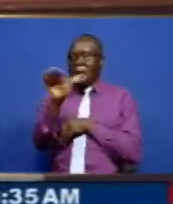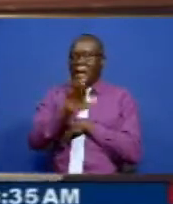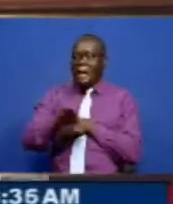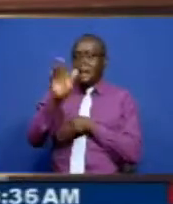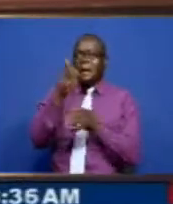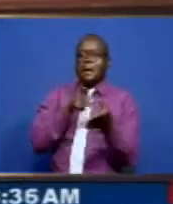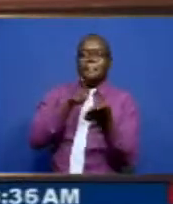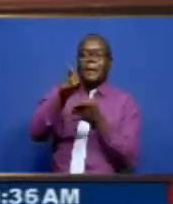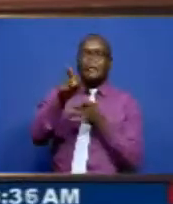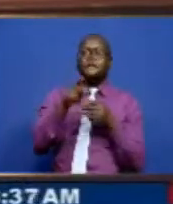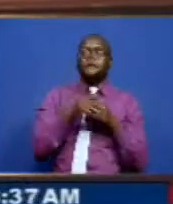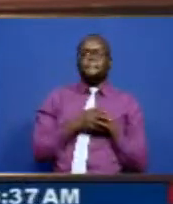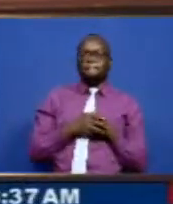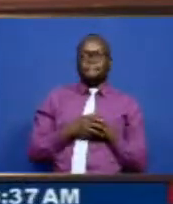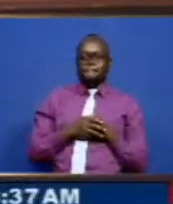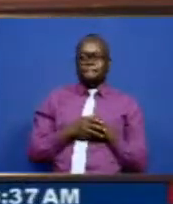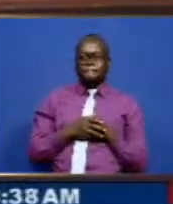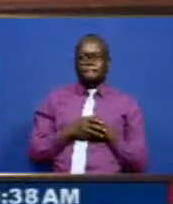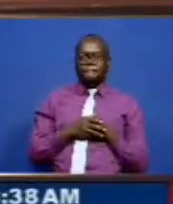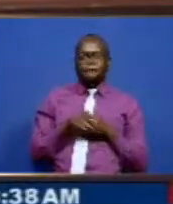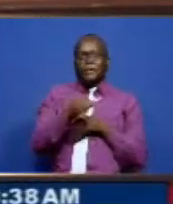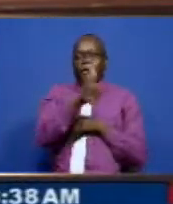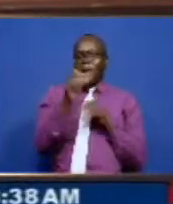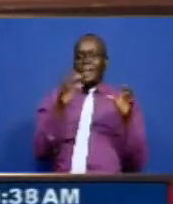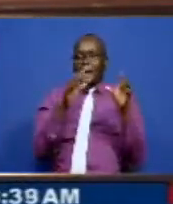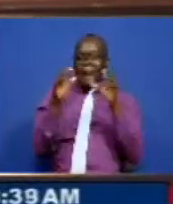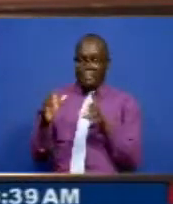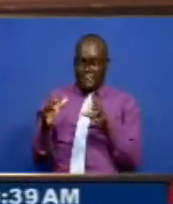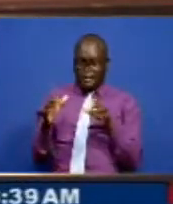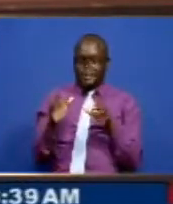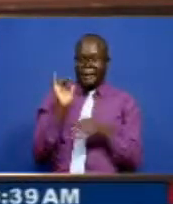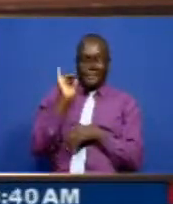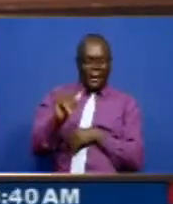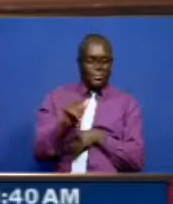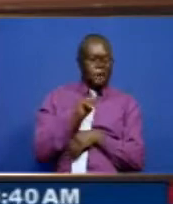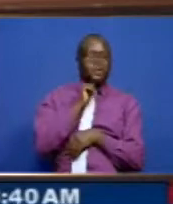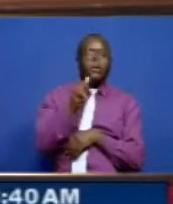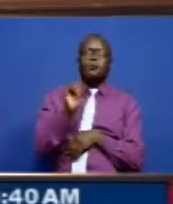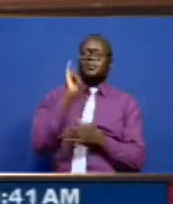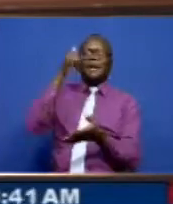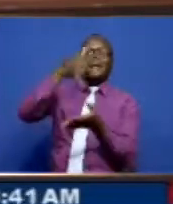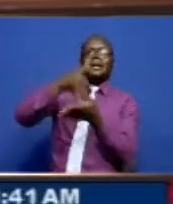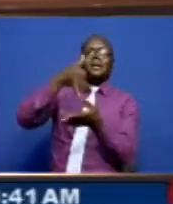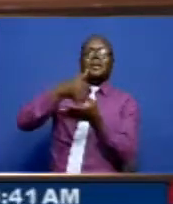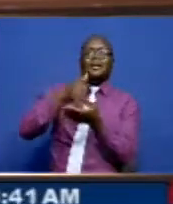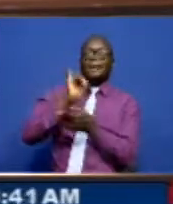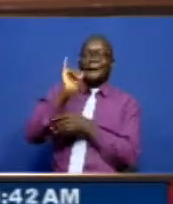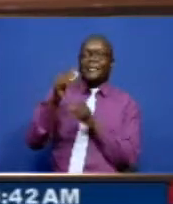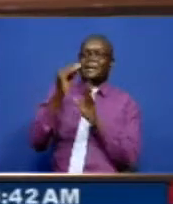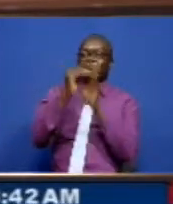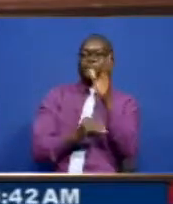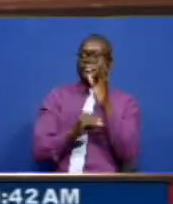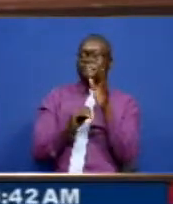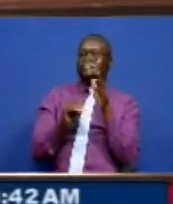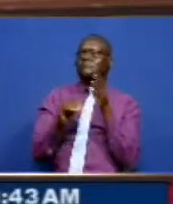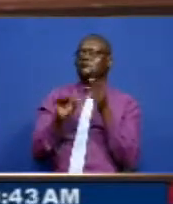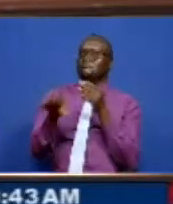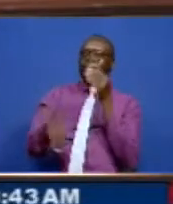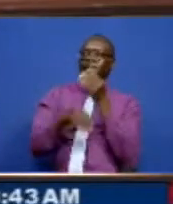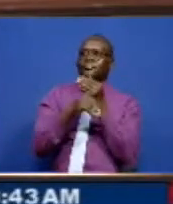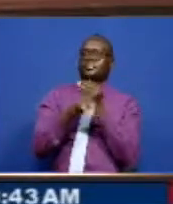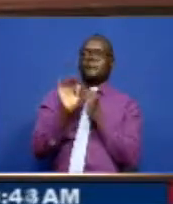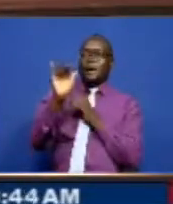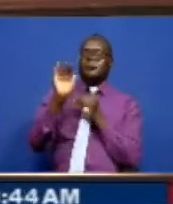paid to other companies that were not included in the list attached to the request for